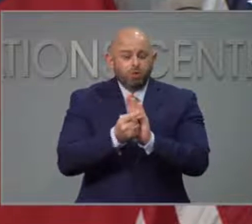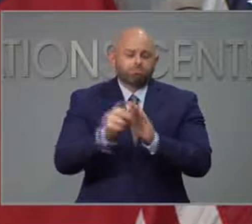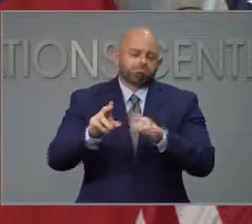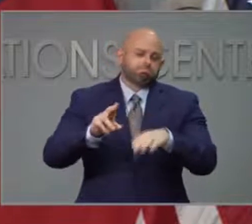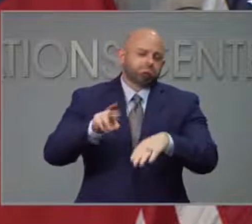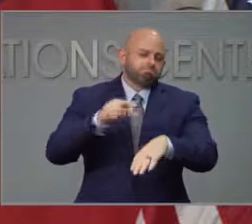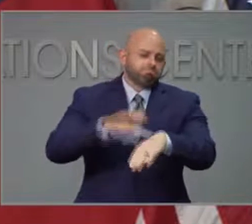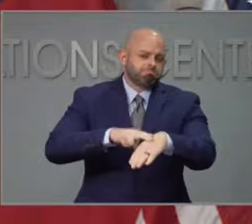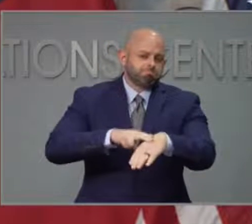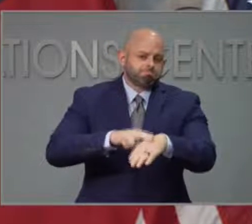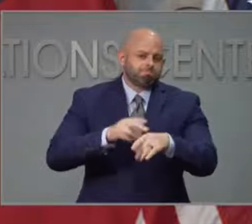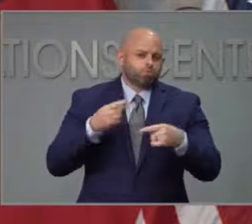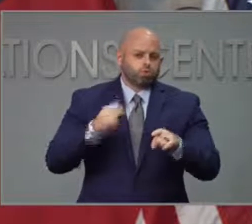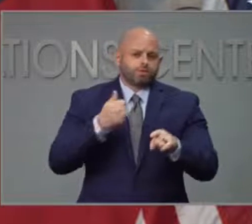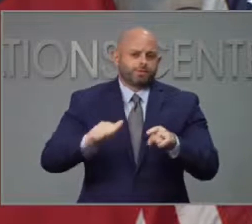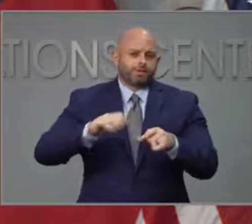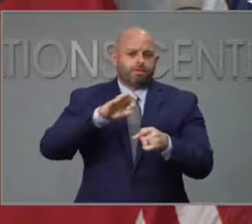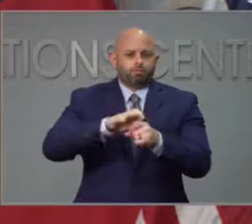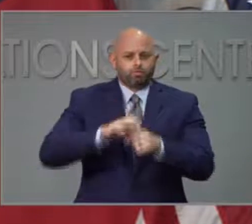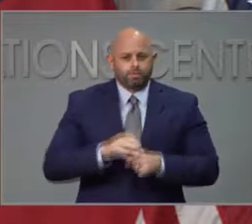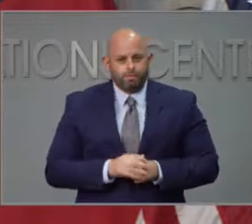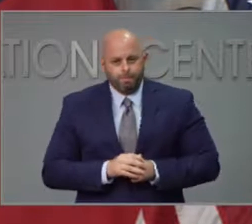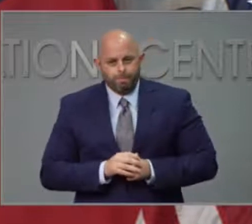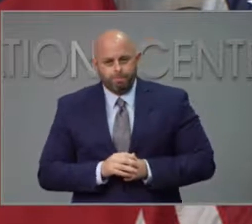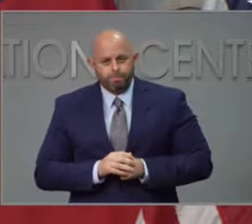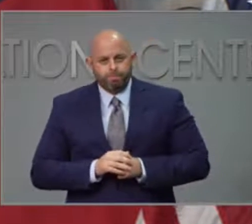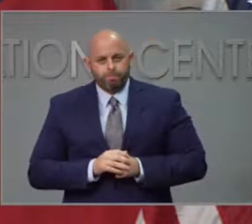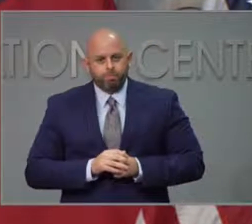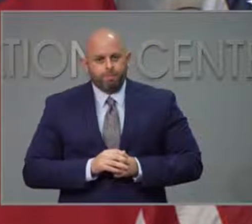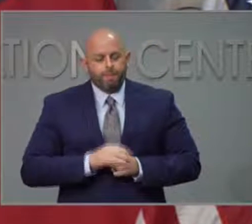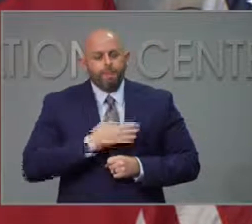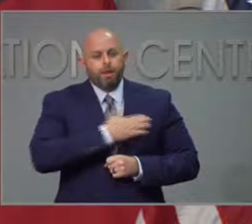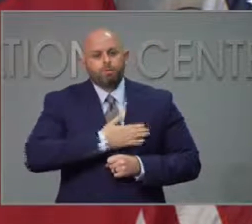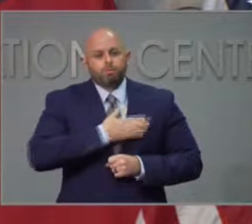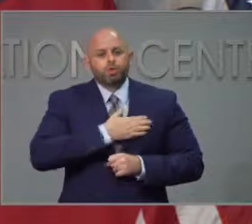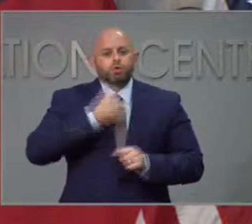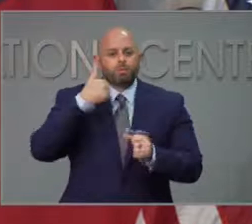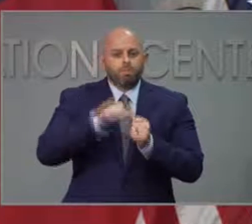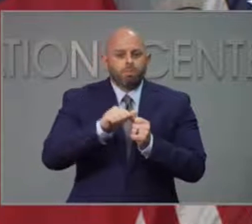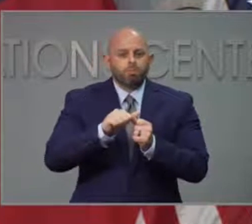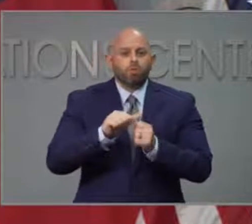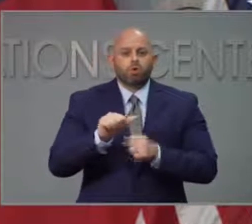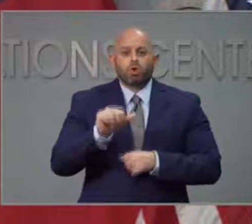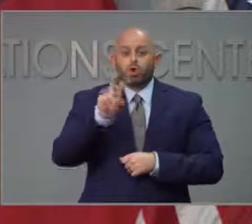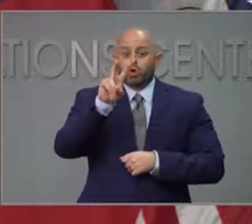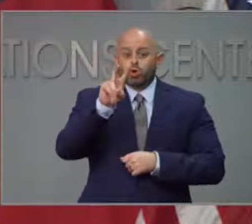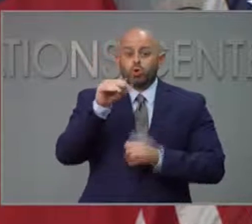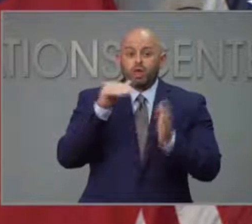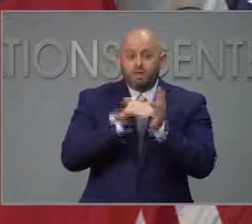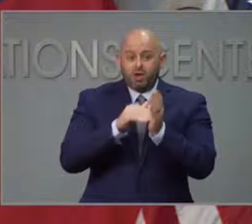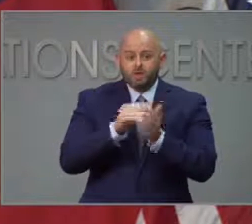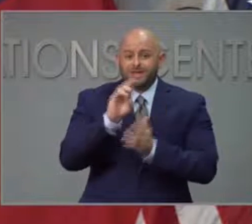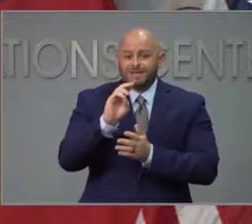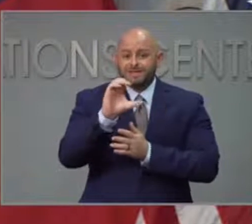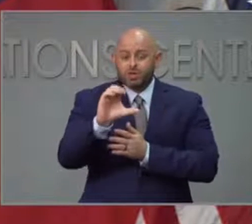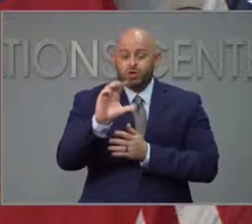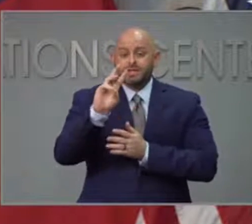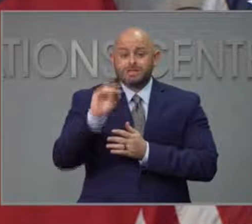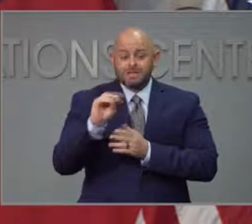election. Please remember that we have 2,660 polling places across the